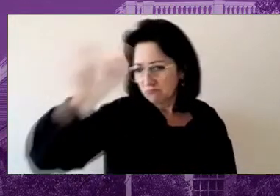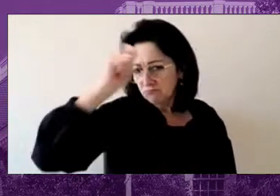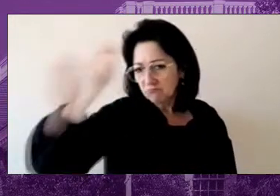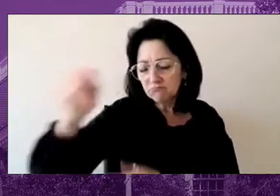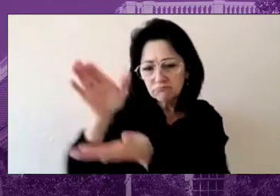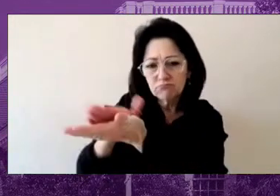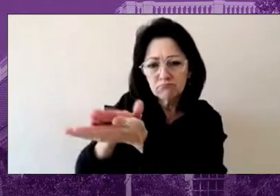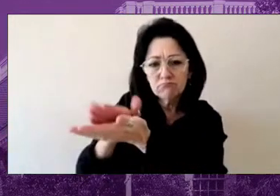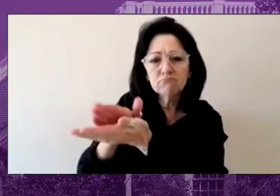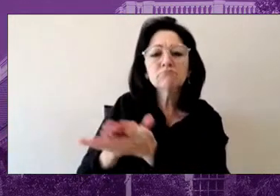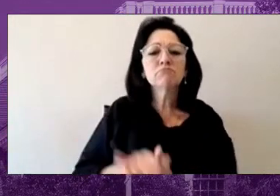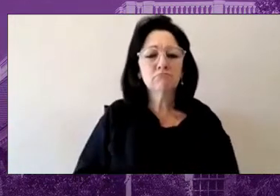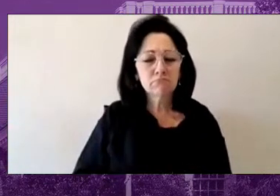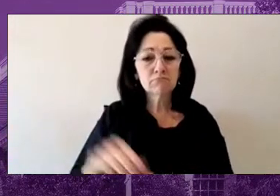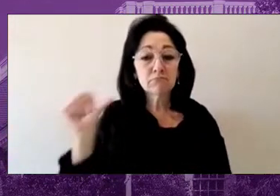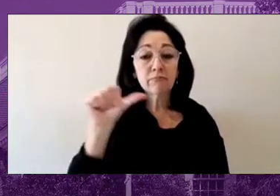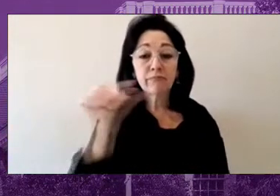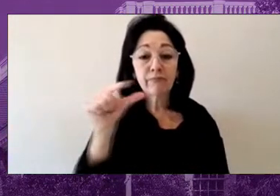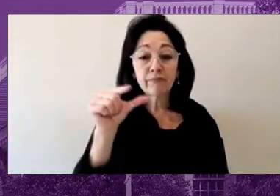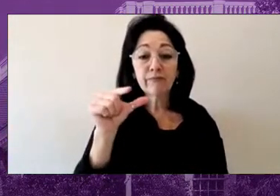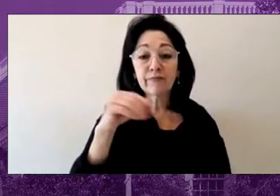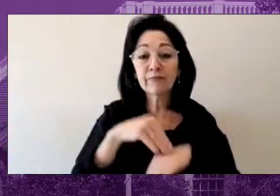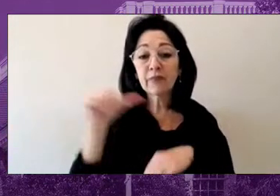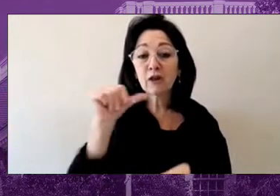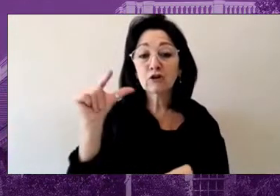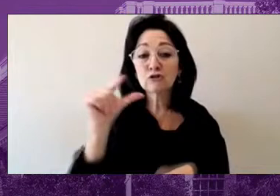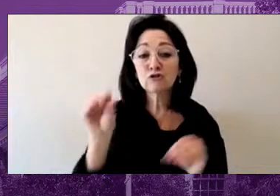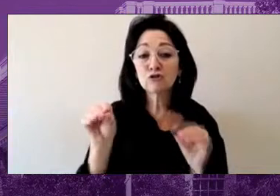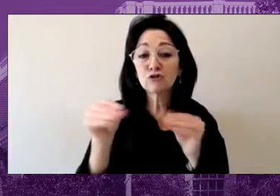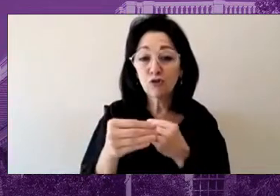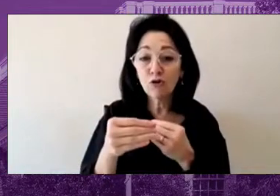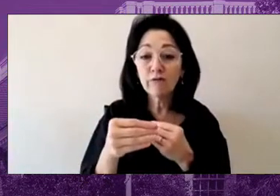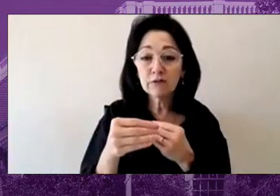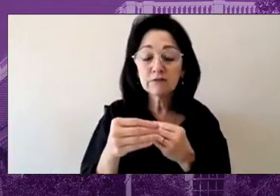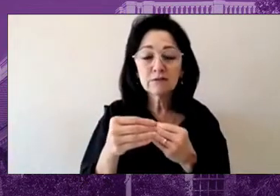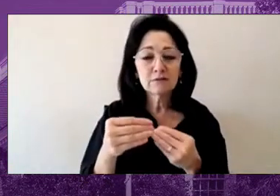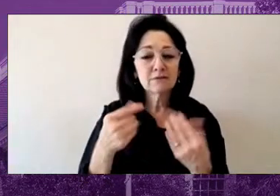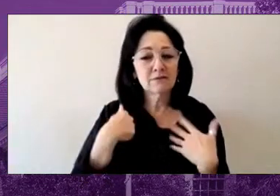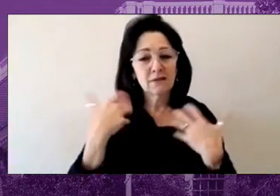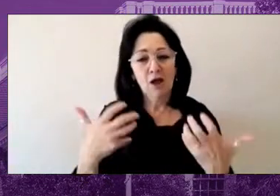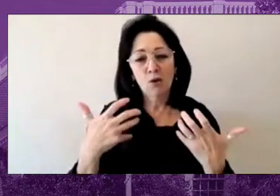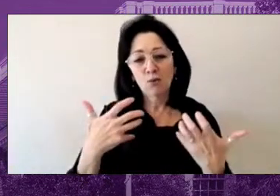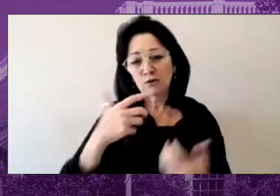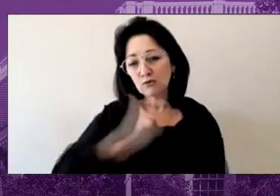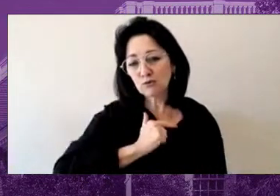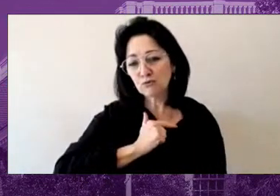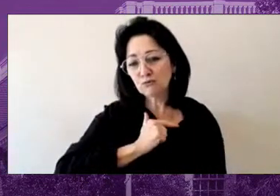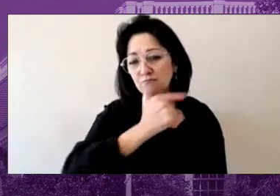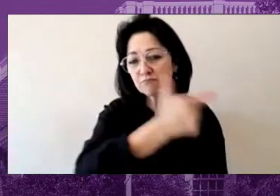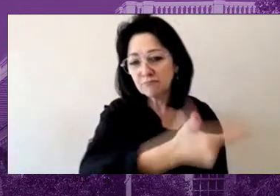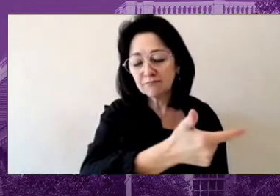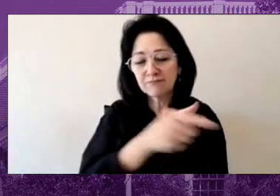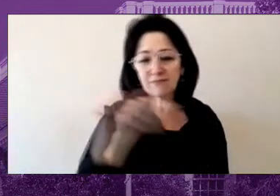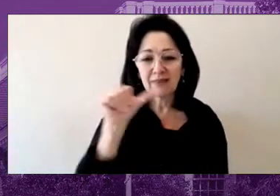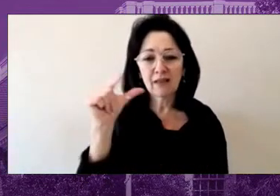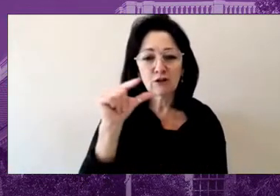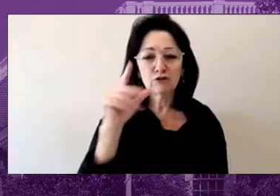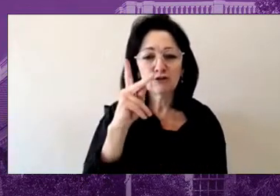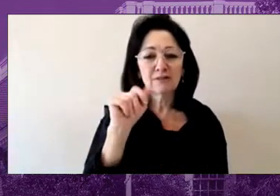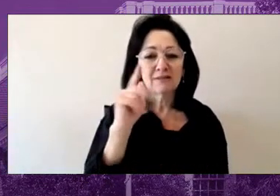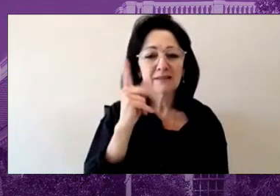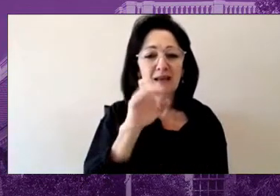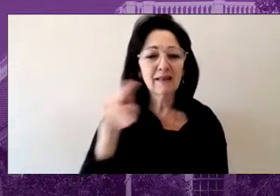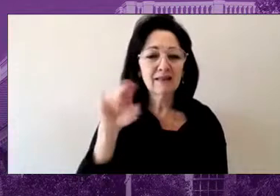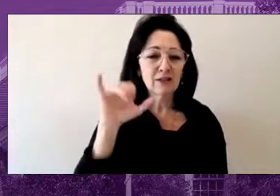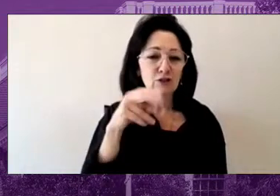General and her team at the Attorney General's office. And with that, I'd like to turn it over to Attorney General Kathleen Jennings. Thanks